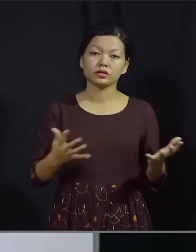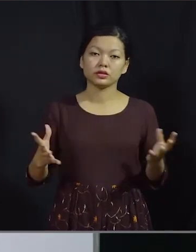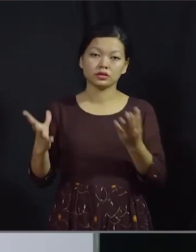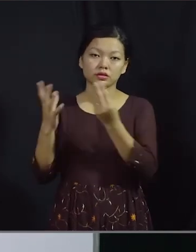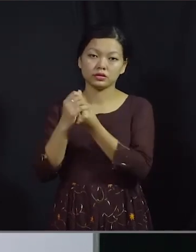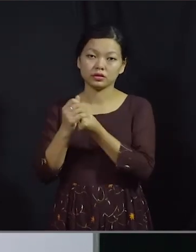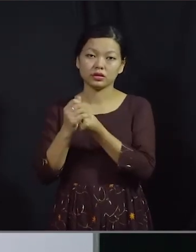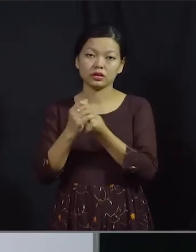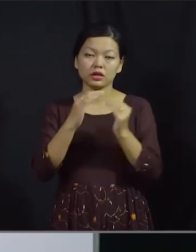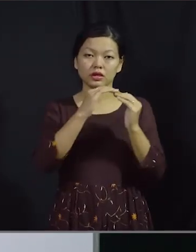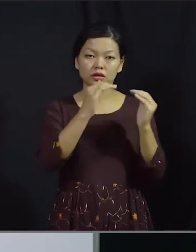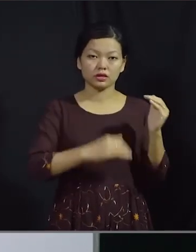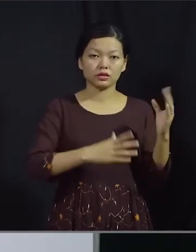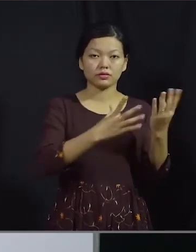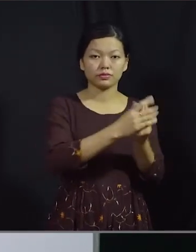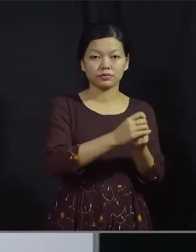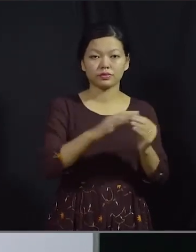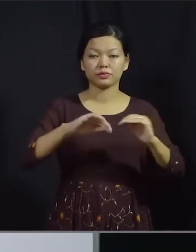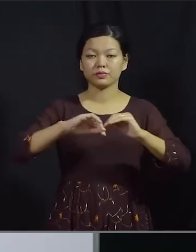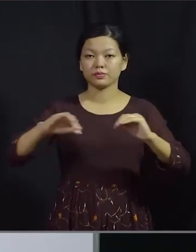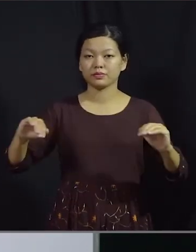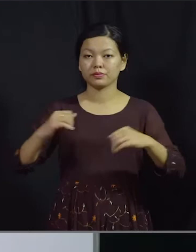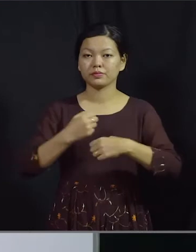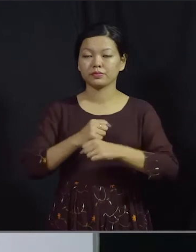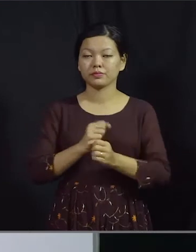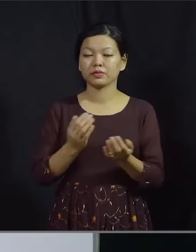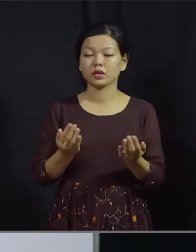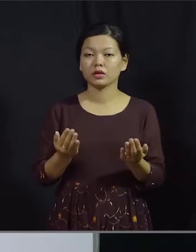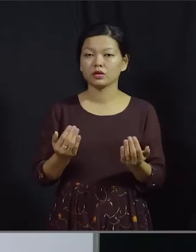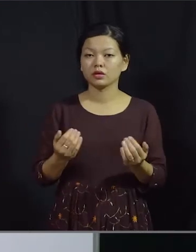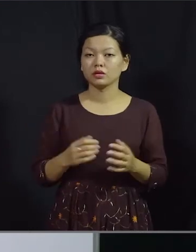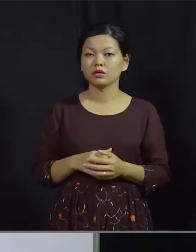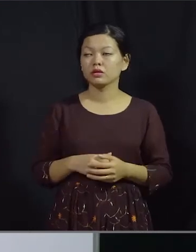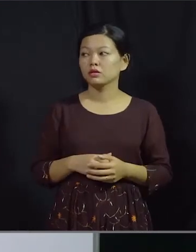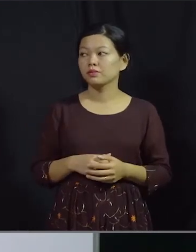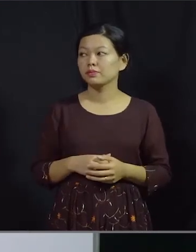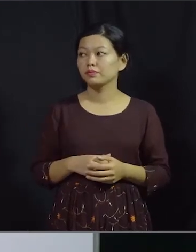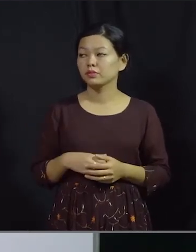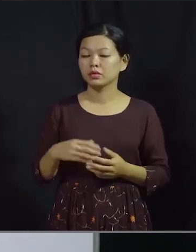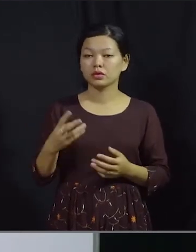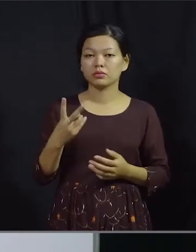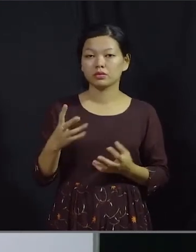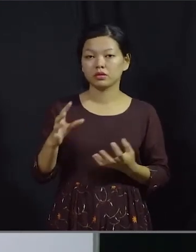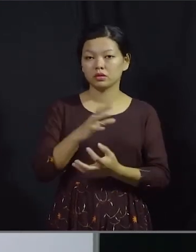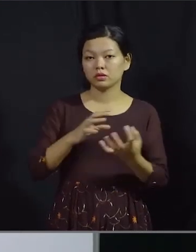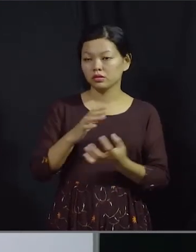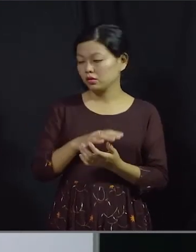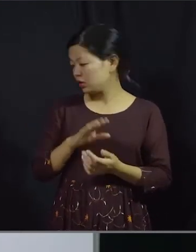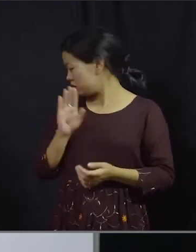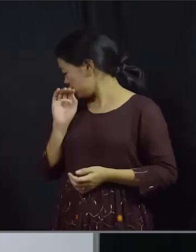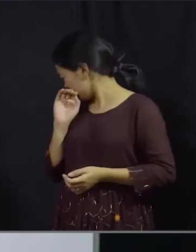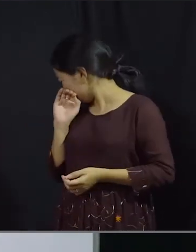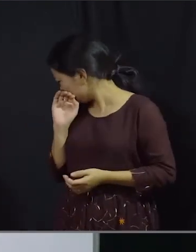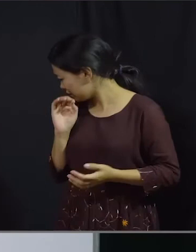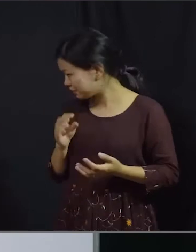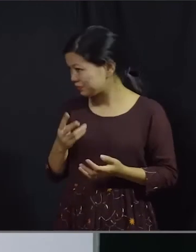in the value of liabilities separately. So you individually you can also enter like this. At the same time, you can also